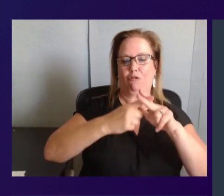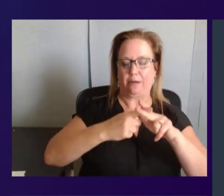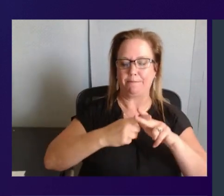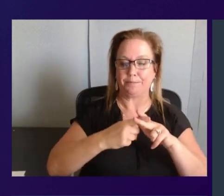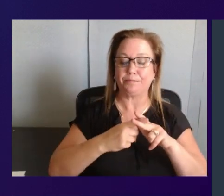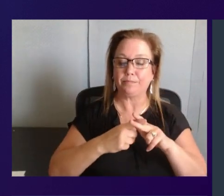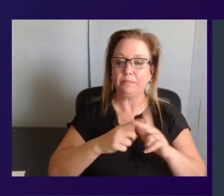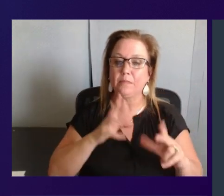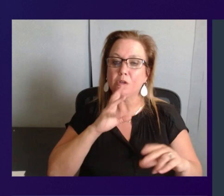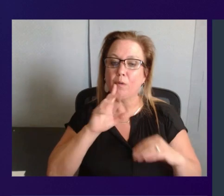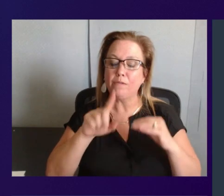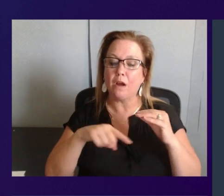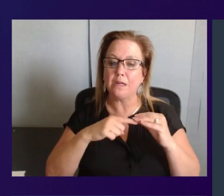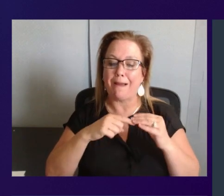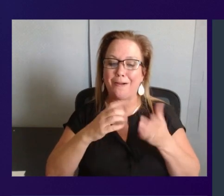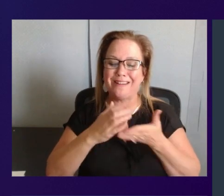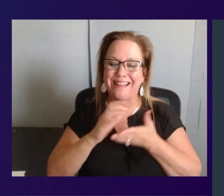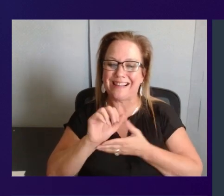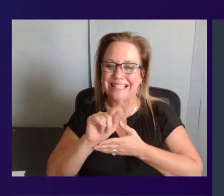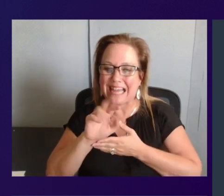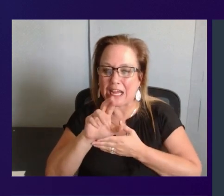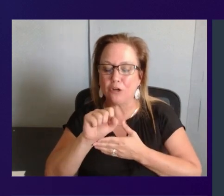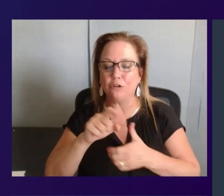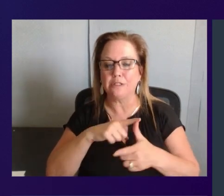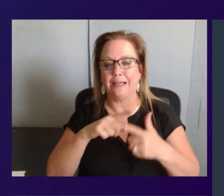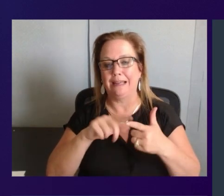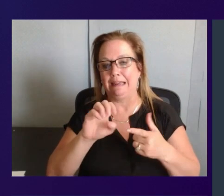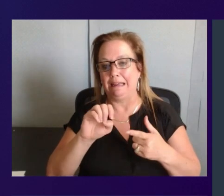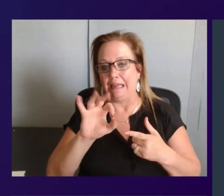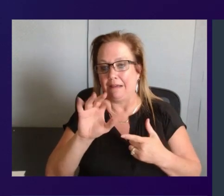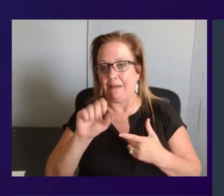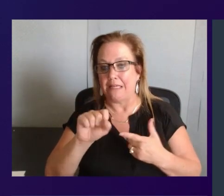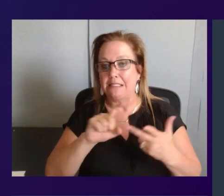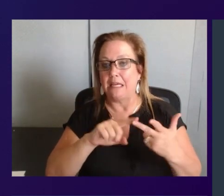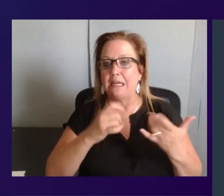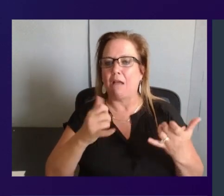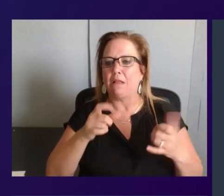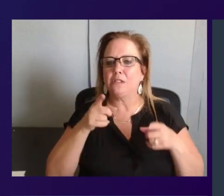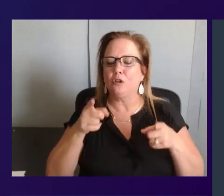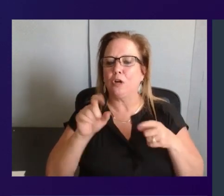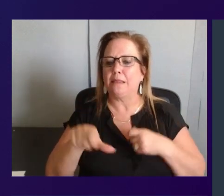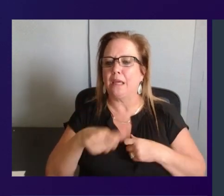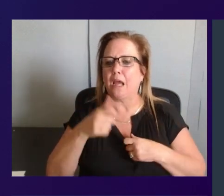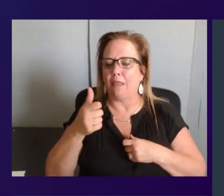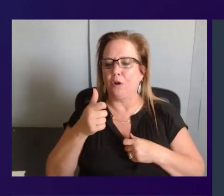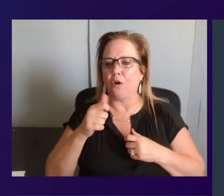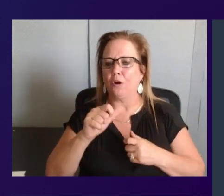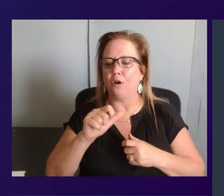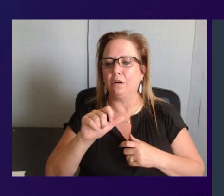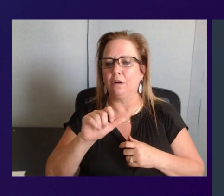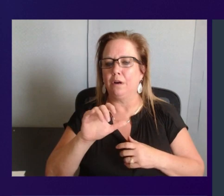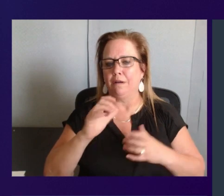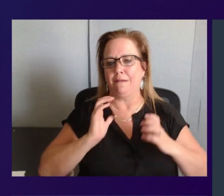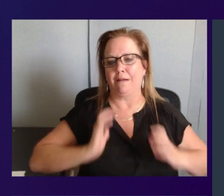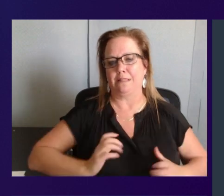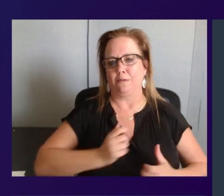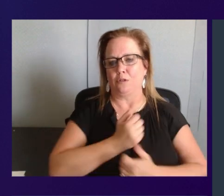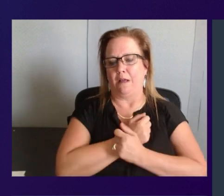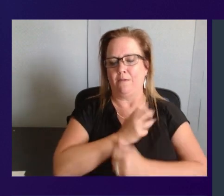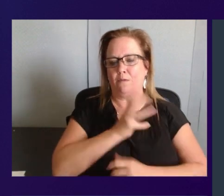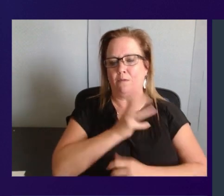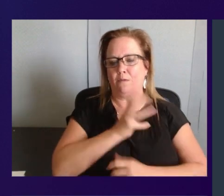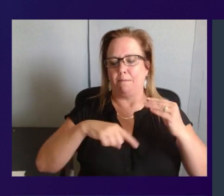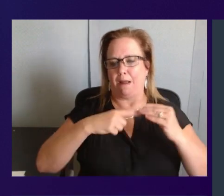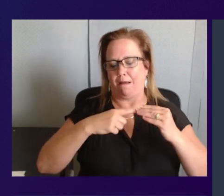So we've talked a lot about containers and EFS. Let's look at one of the other use cases that customers love when we talk about let's